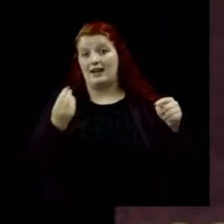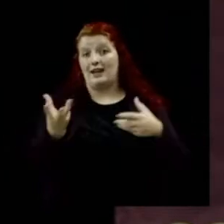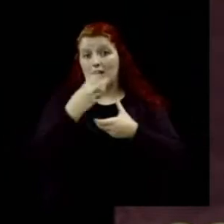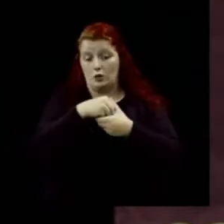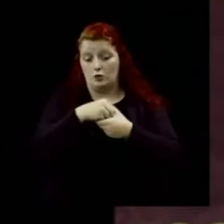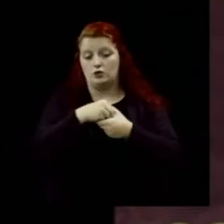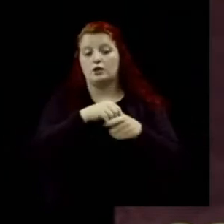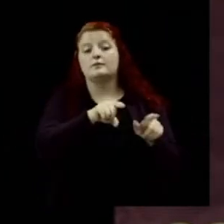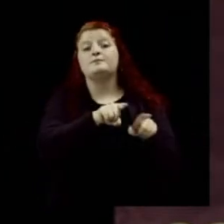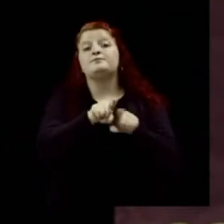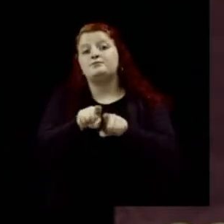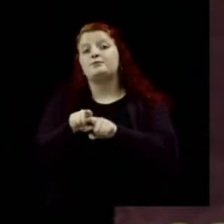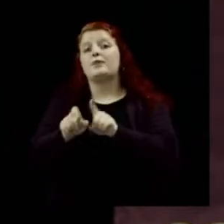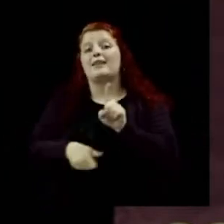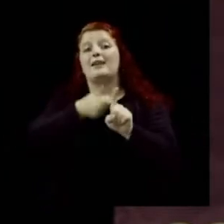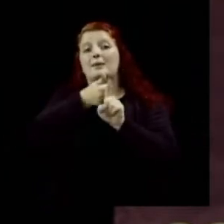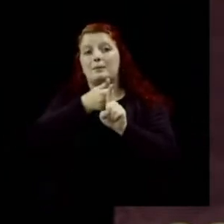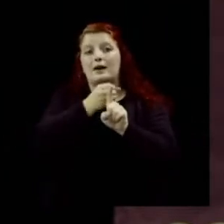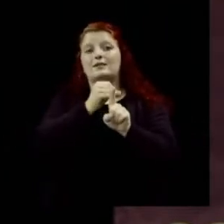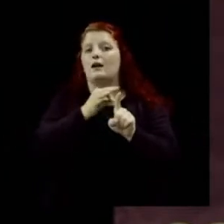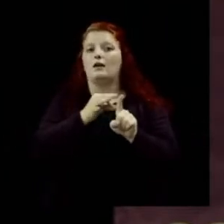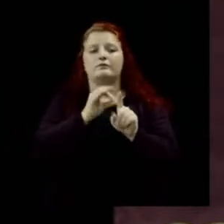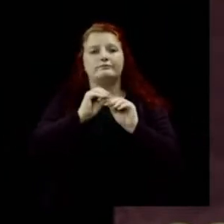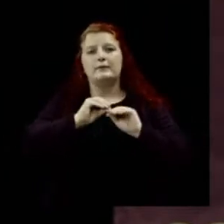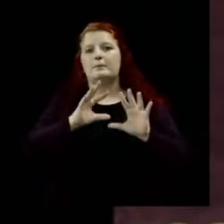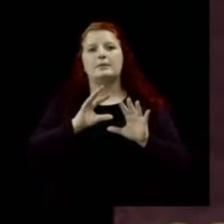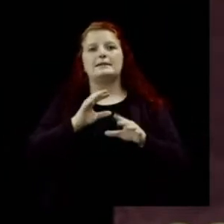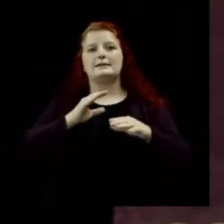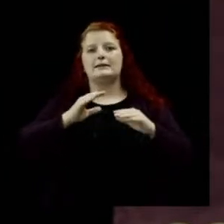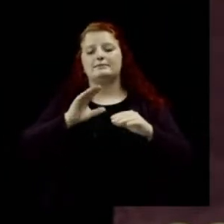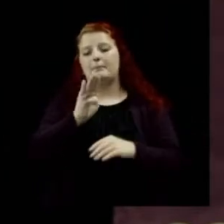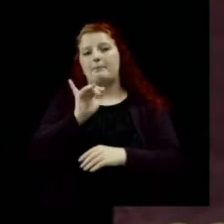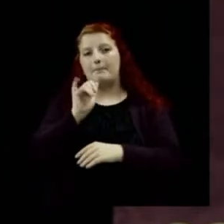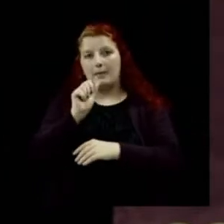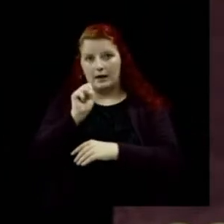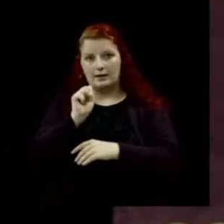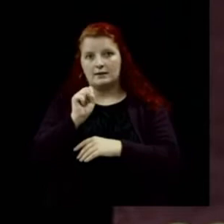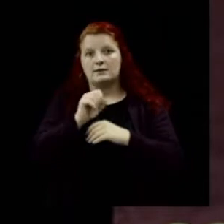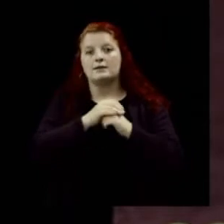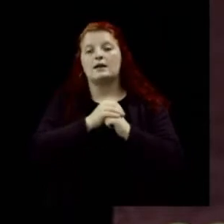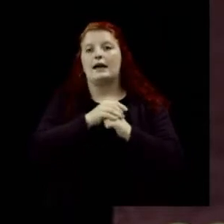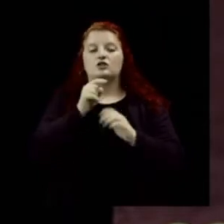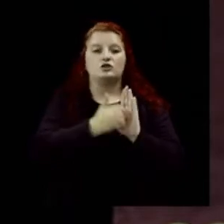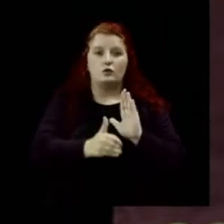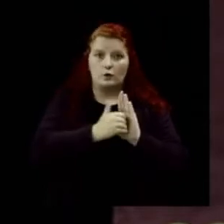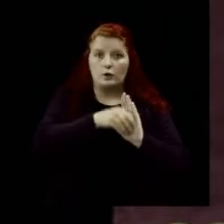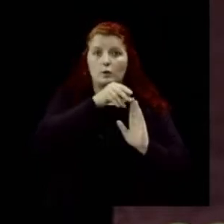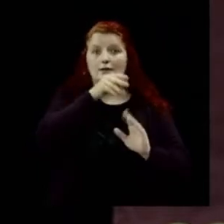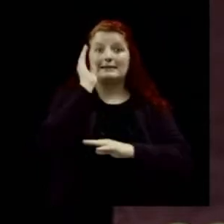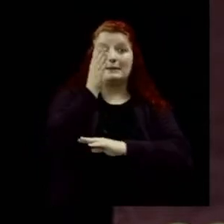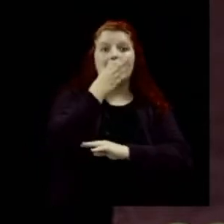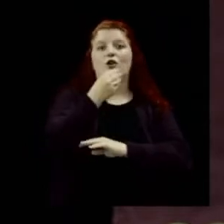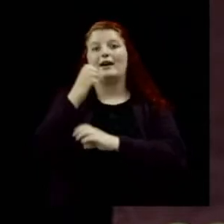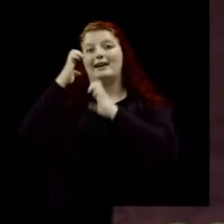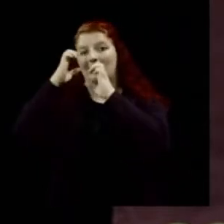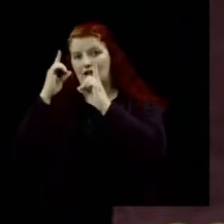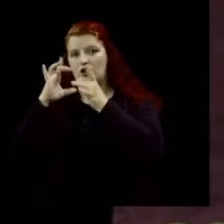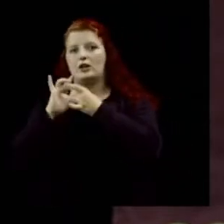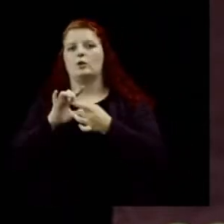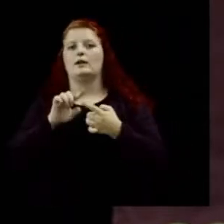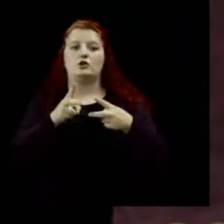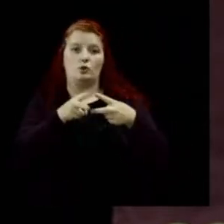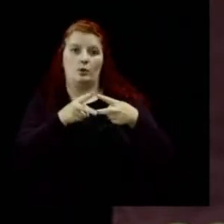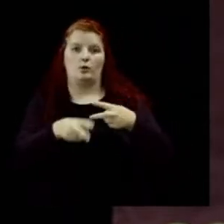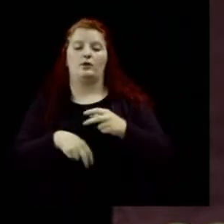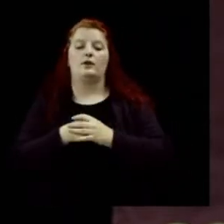the impact of implicit bias, and is a frequent speaker and educator on both. She has